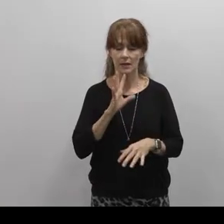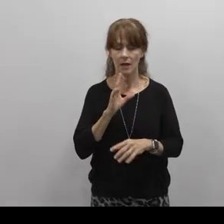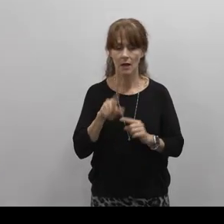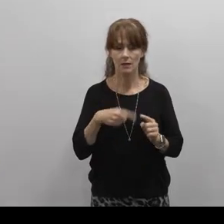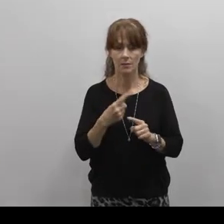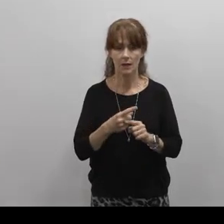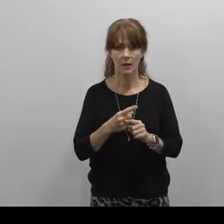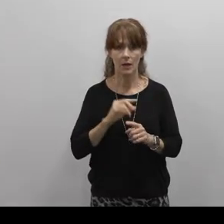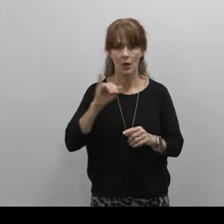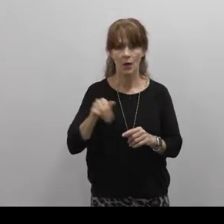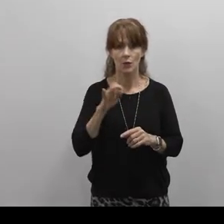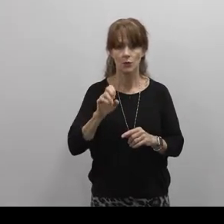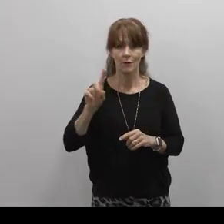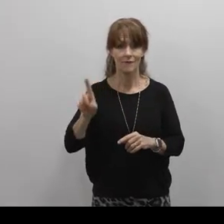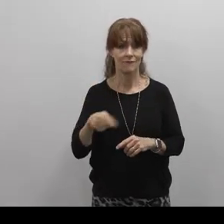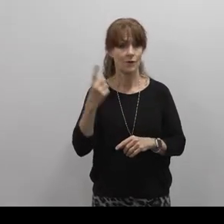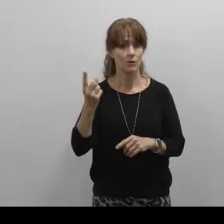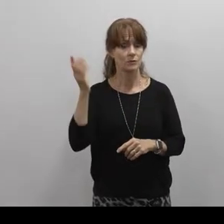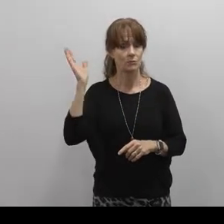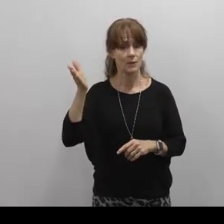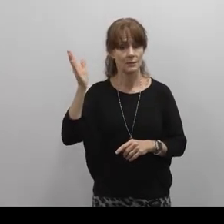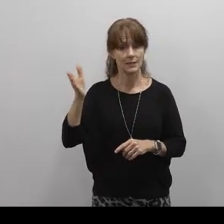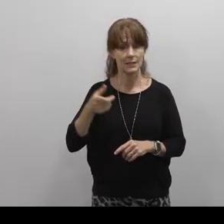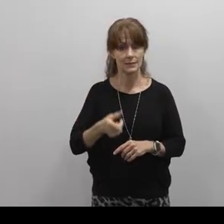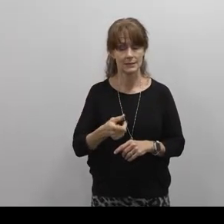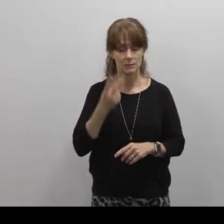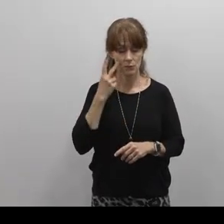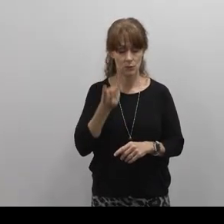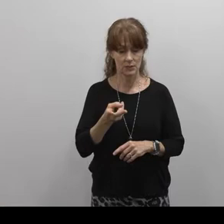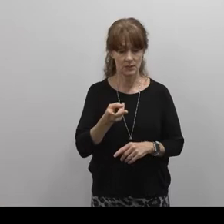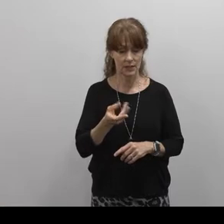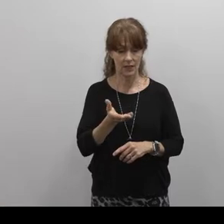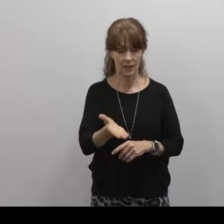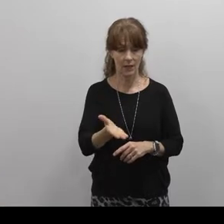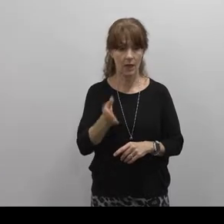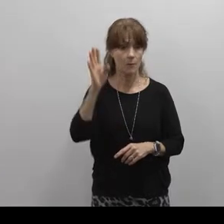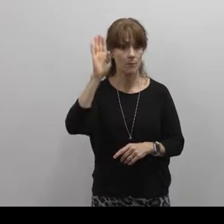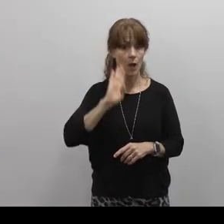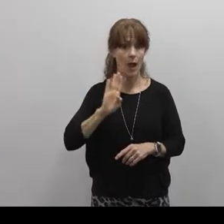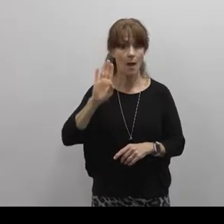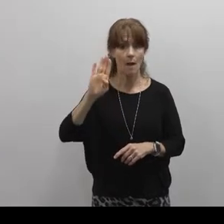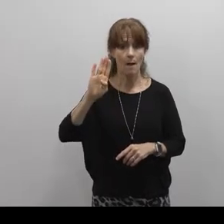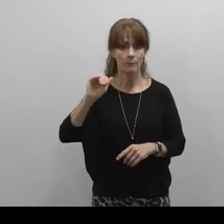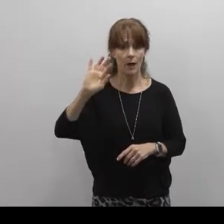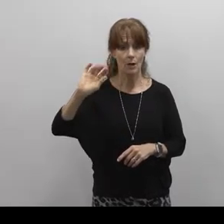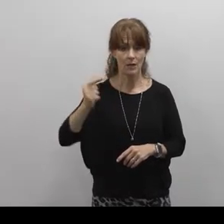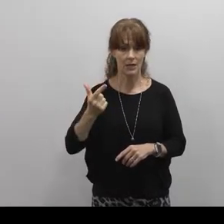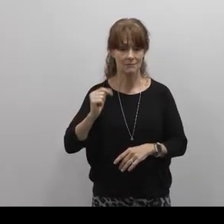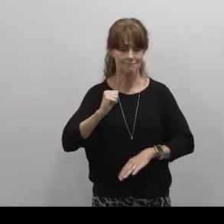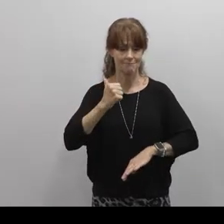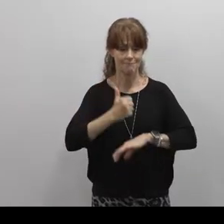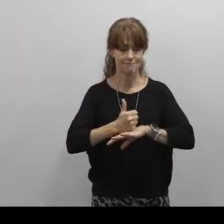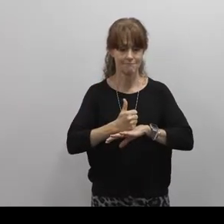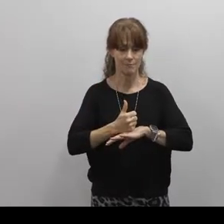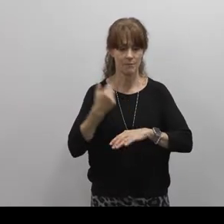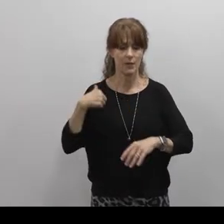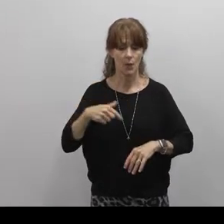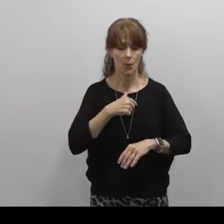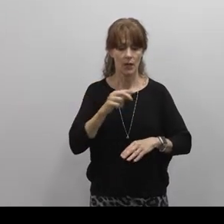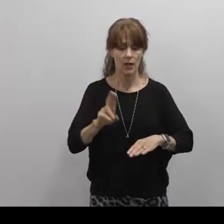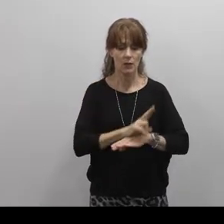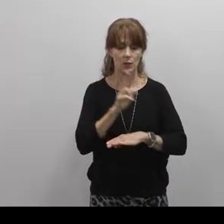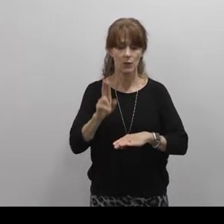as part of the June 1st board presentation. And what you see pictured there is Browning. And that's by design because again, we